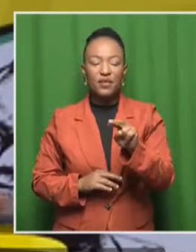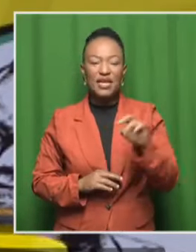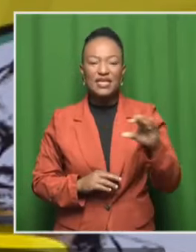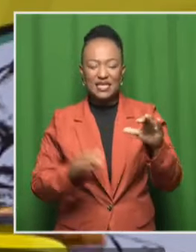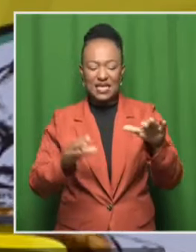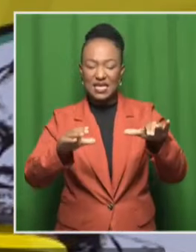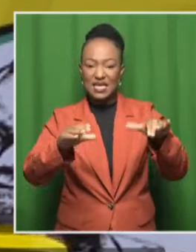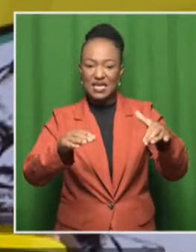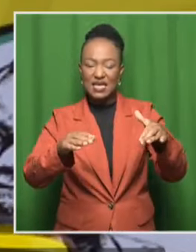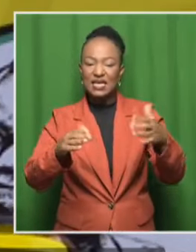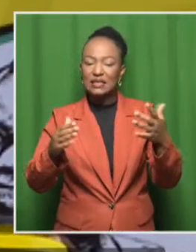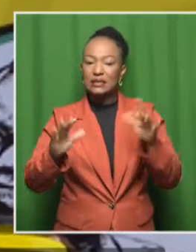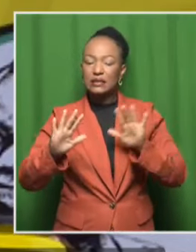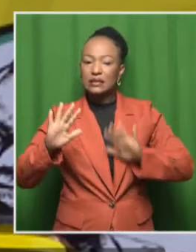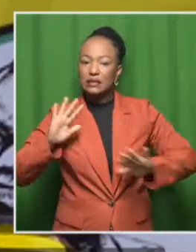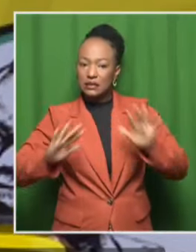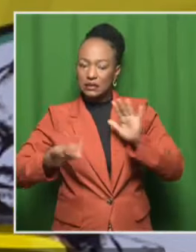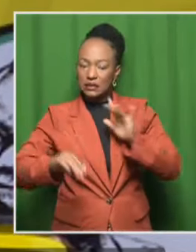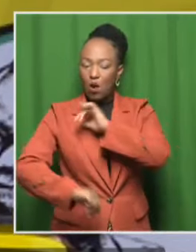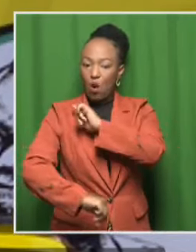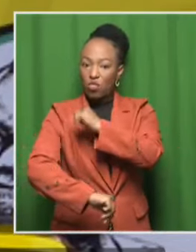of legitimacy and trust.